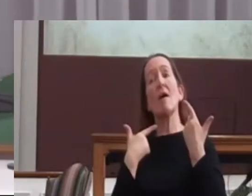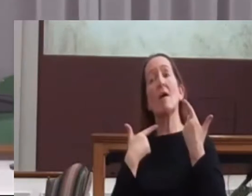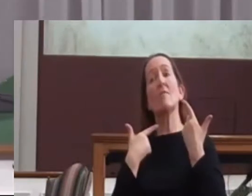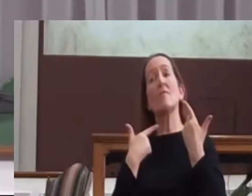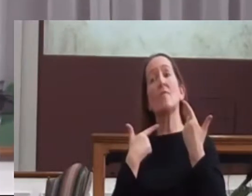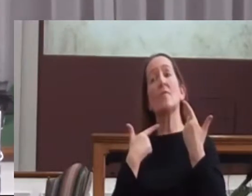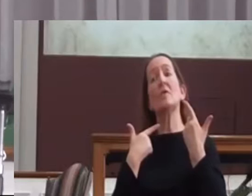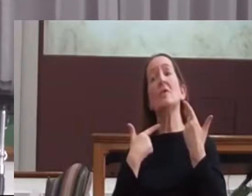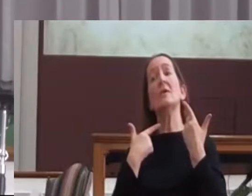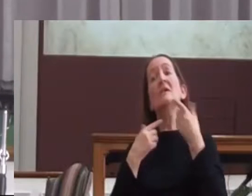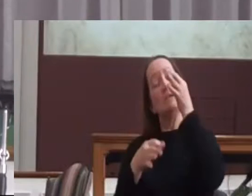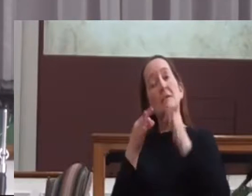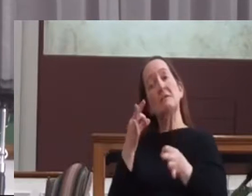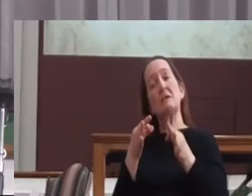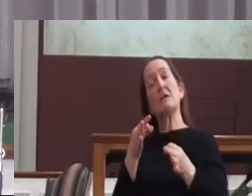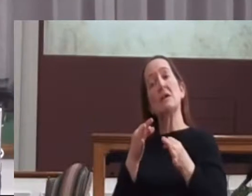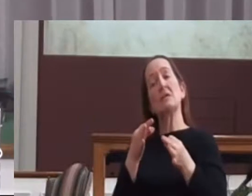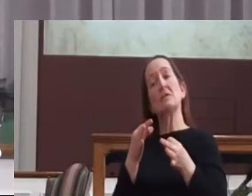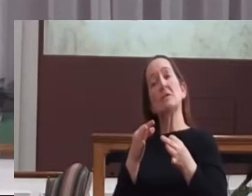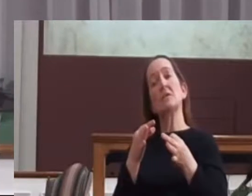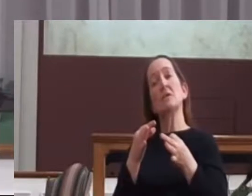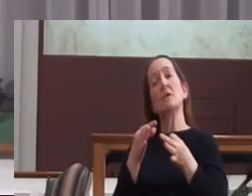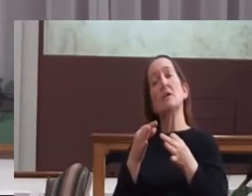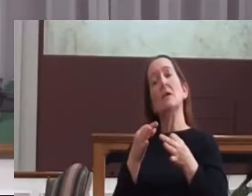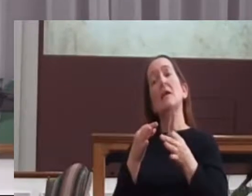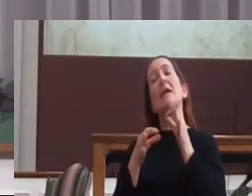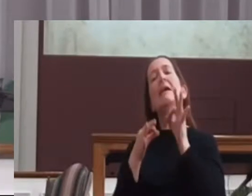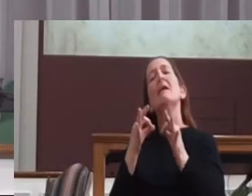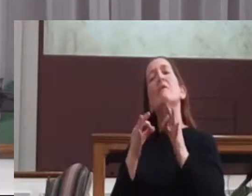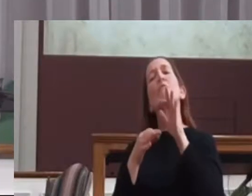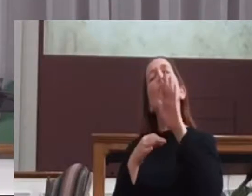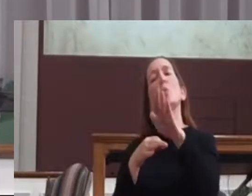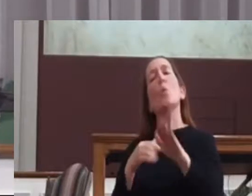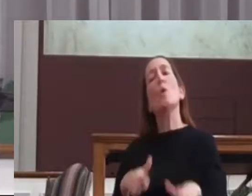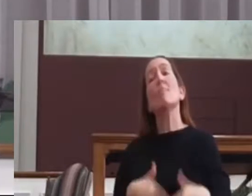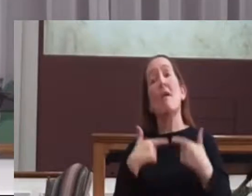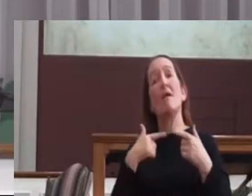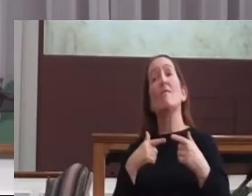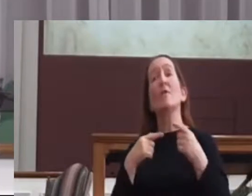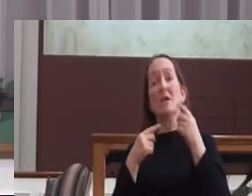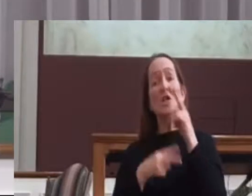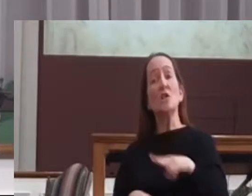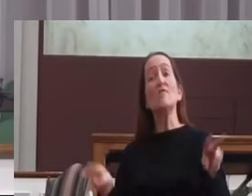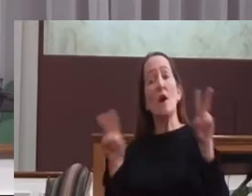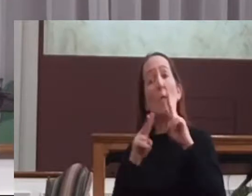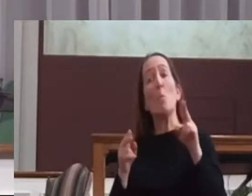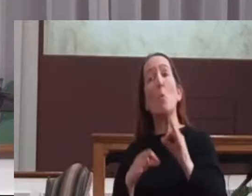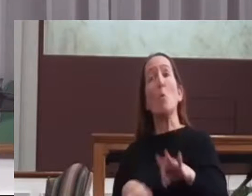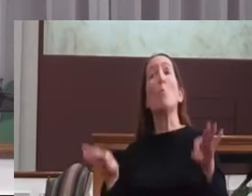that your quality of life is a determination of whether your life is of value or not.